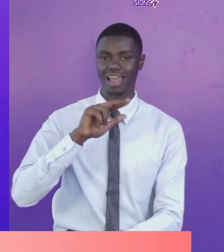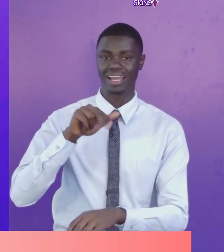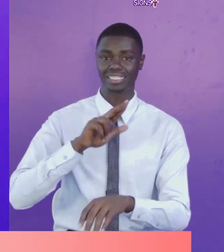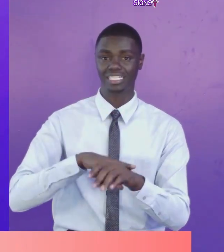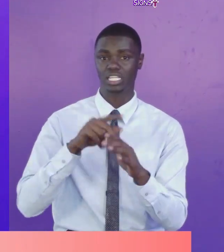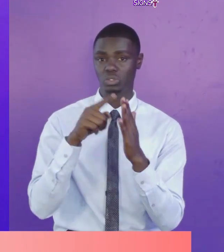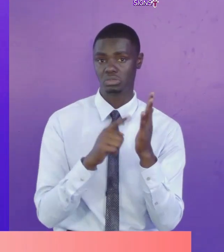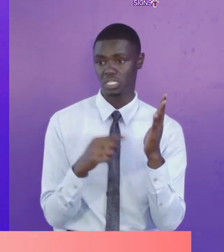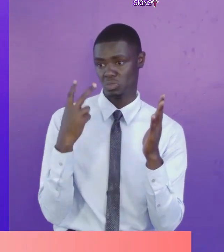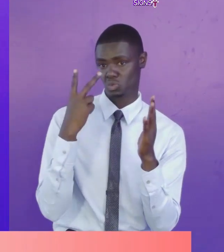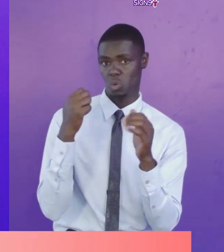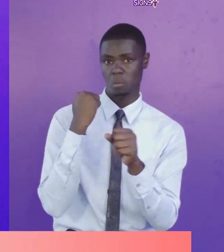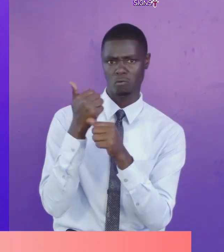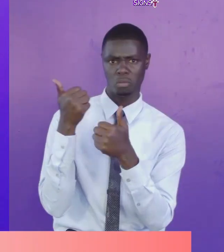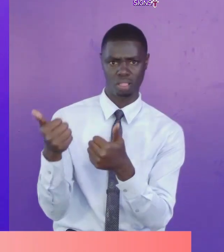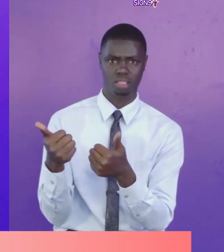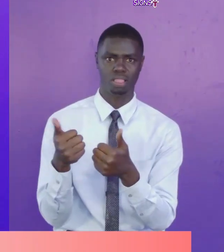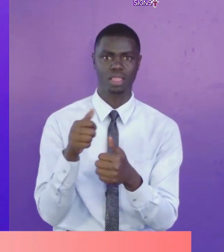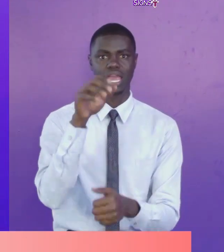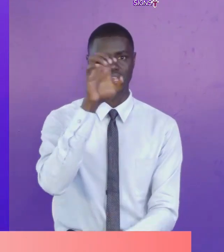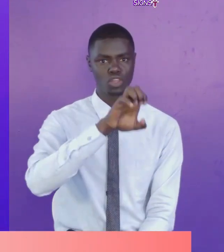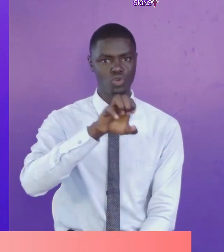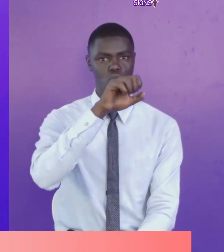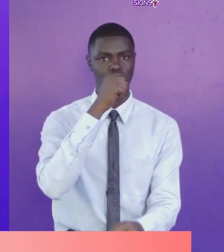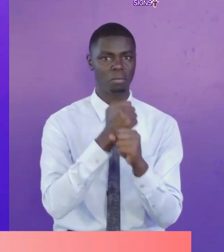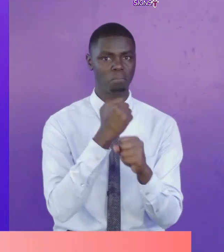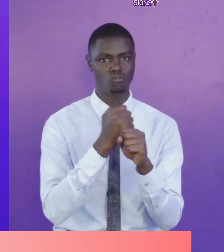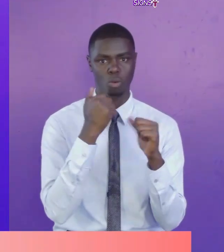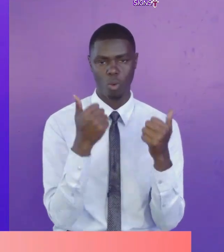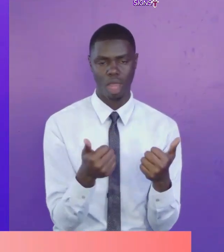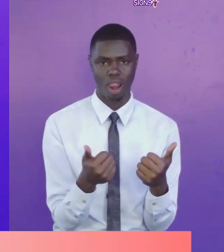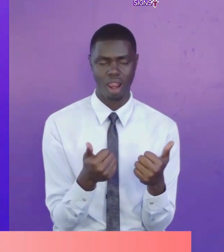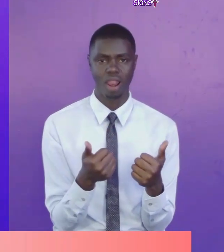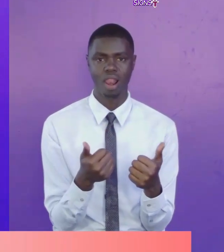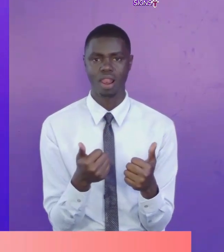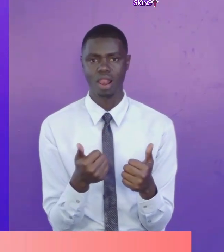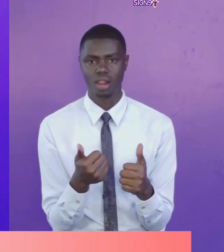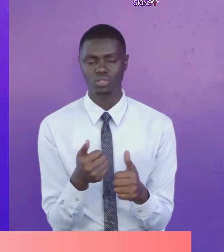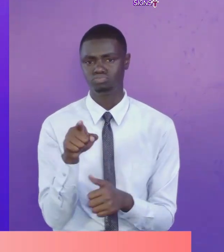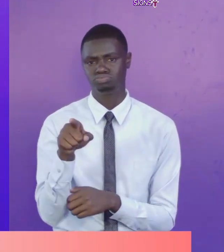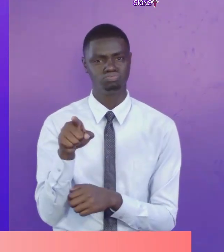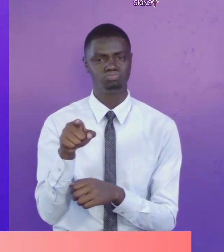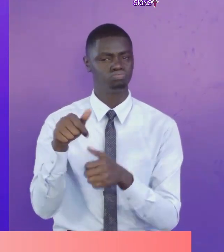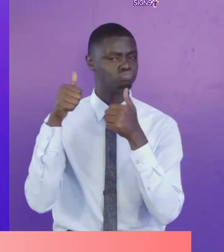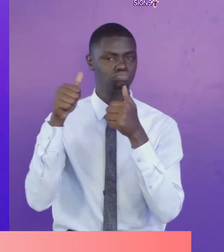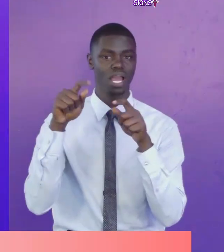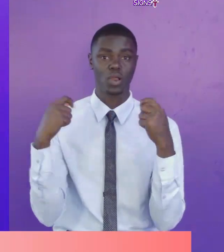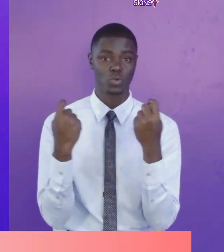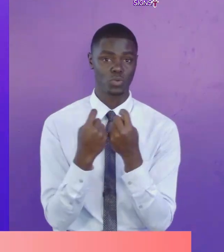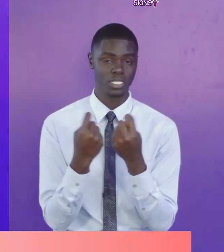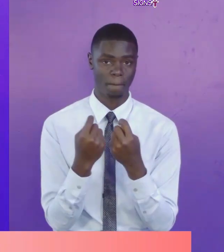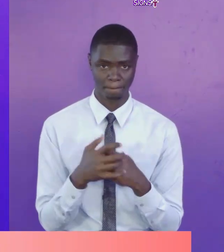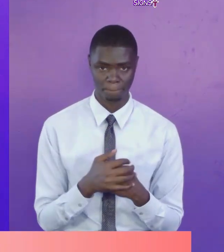they performed. In the Euros, how they performed. So this is a very good team. And